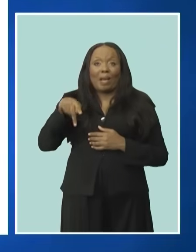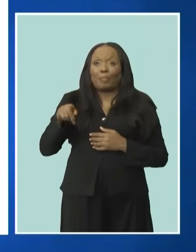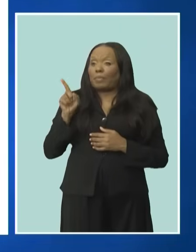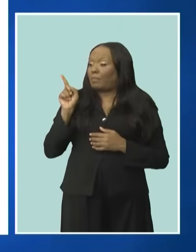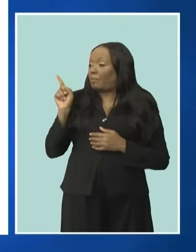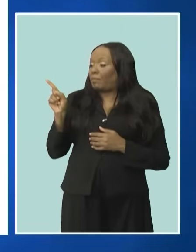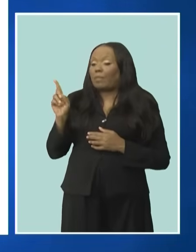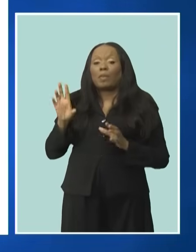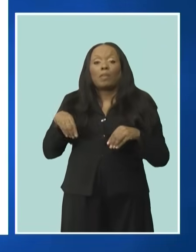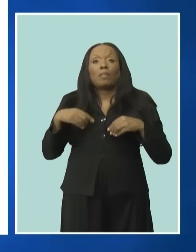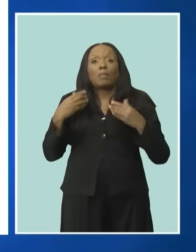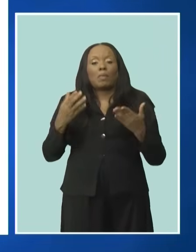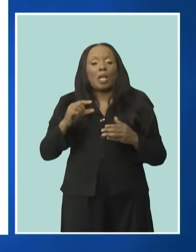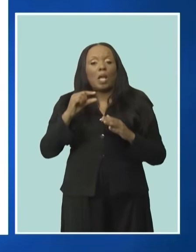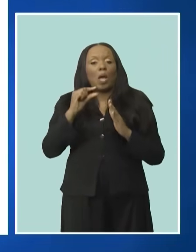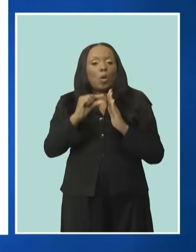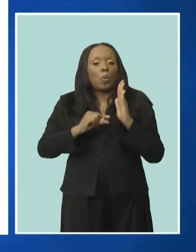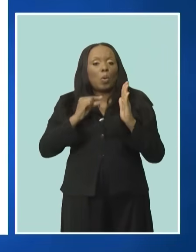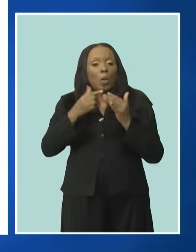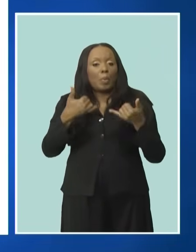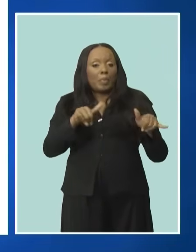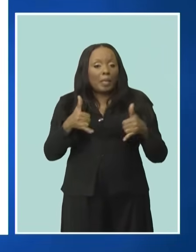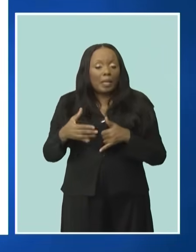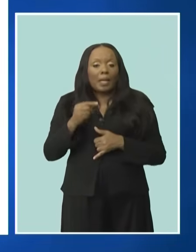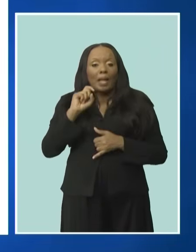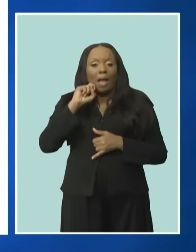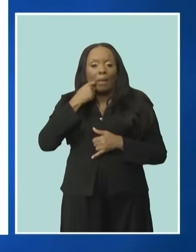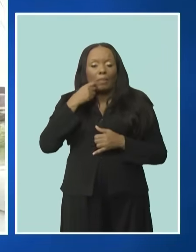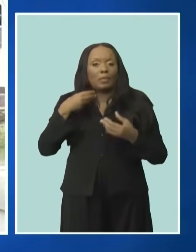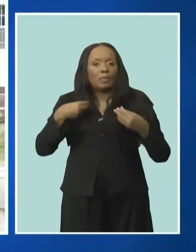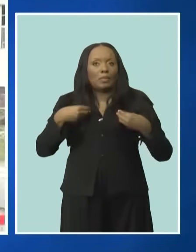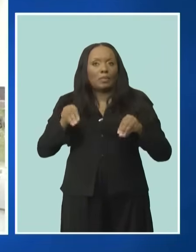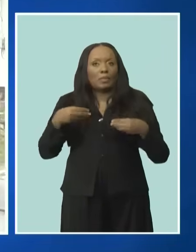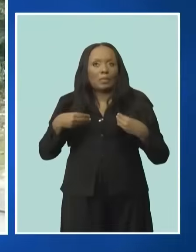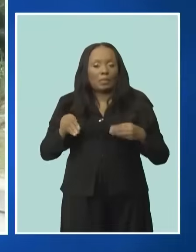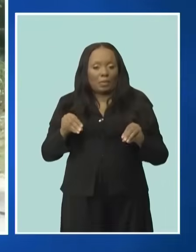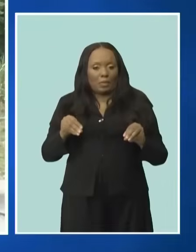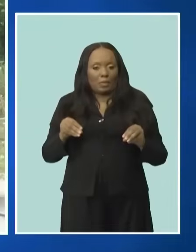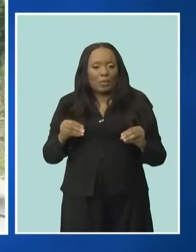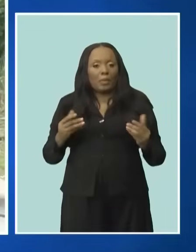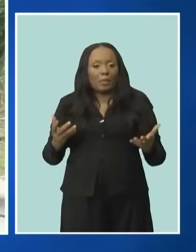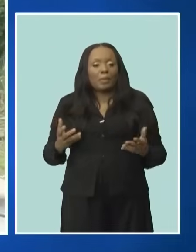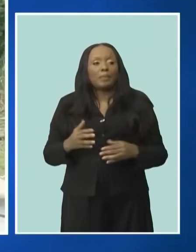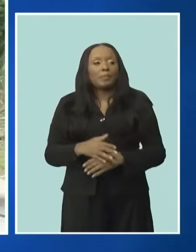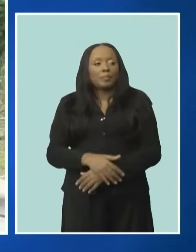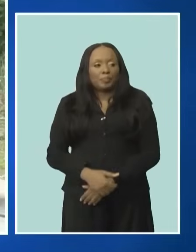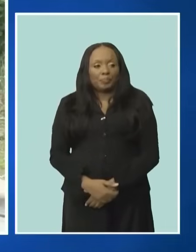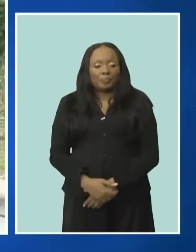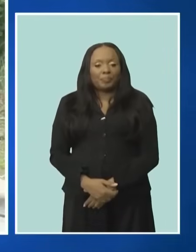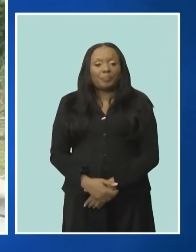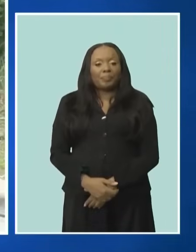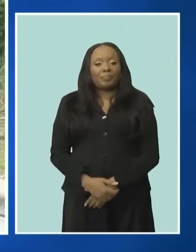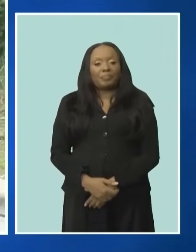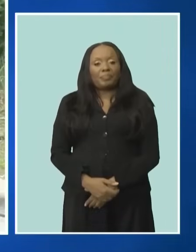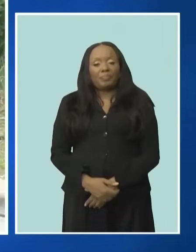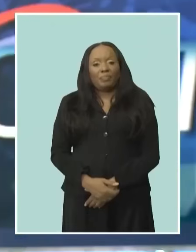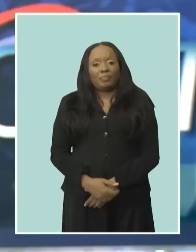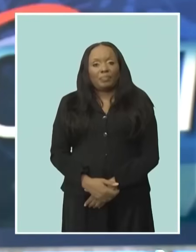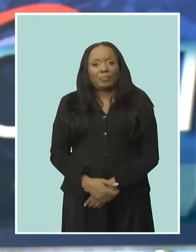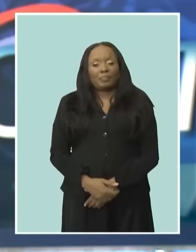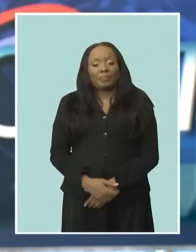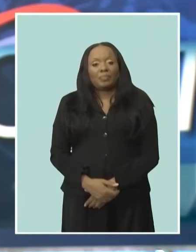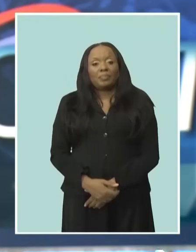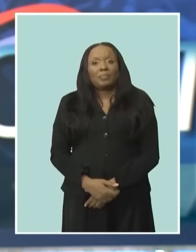is available on both Google Play and the Apple App Store. Rachel Agard, CBC